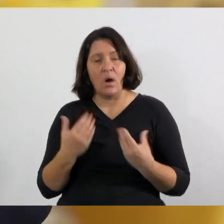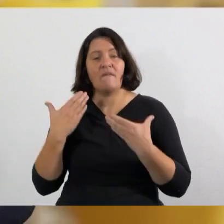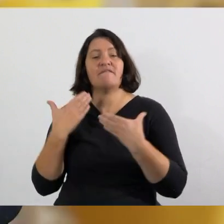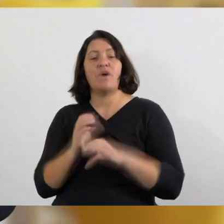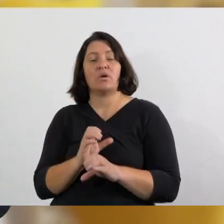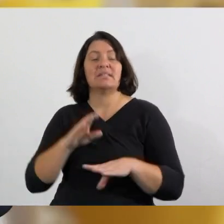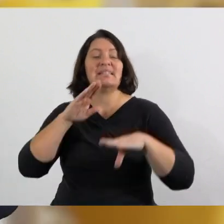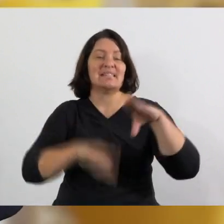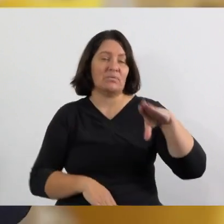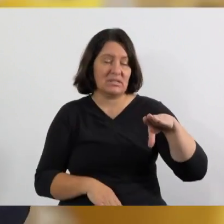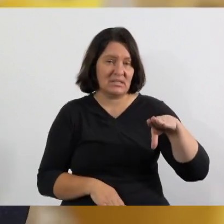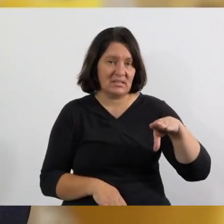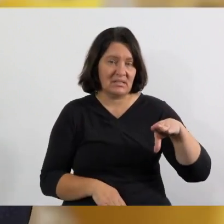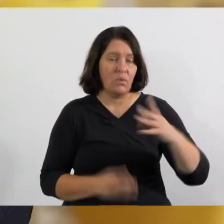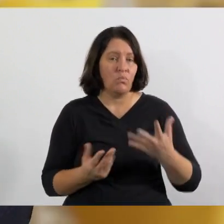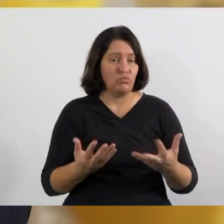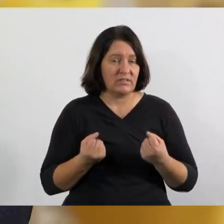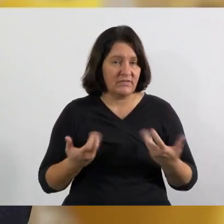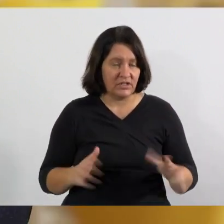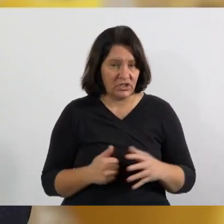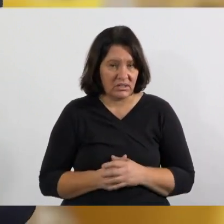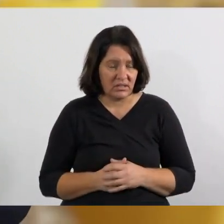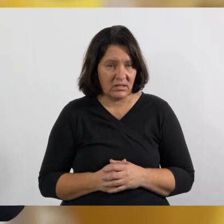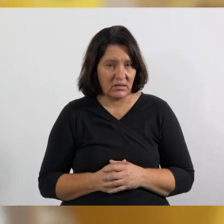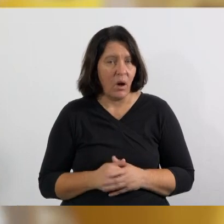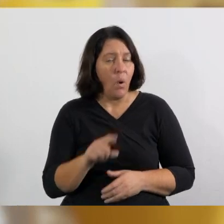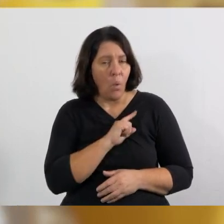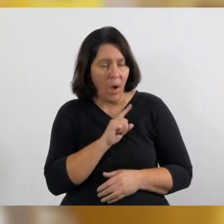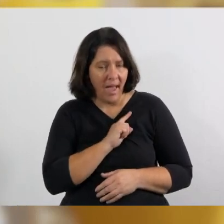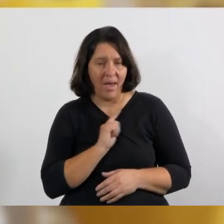focusing on the discount that we have received when we